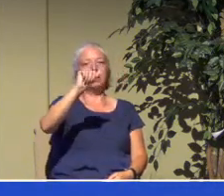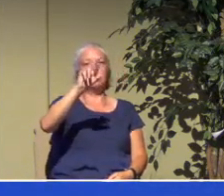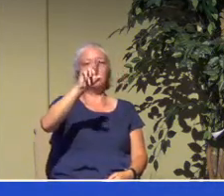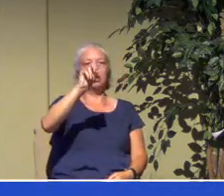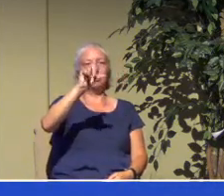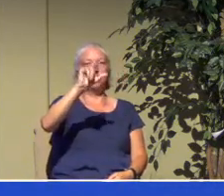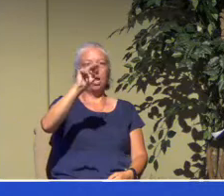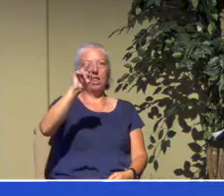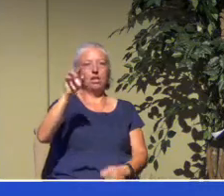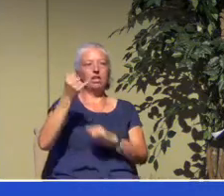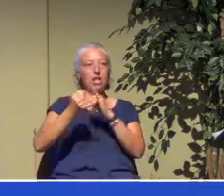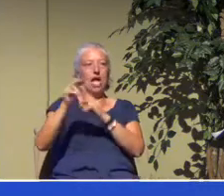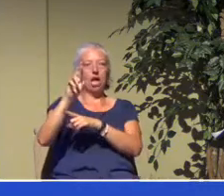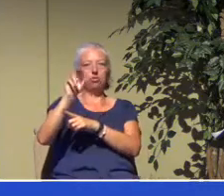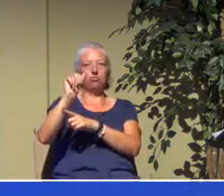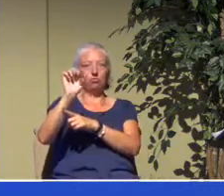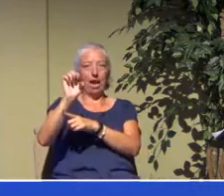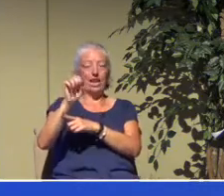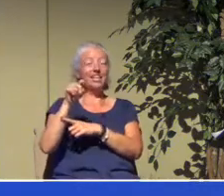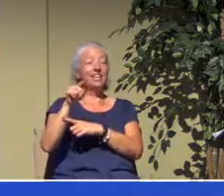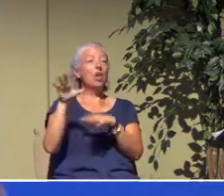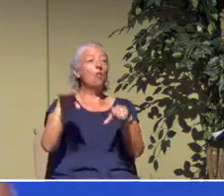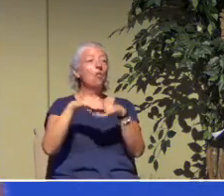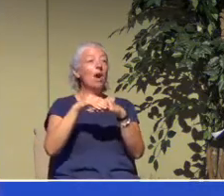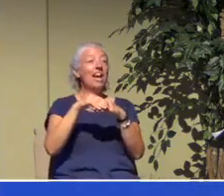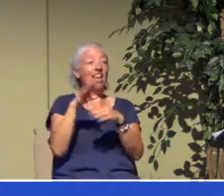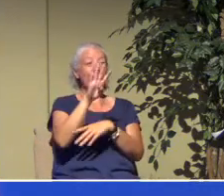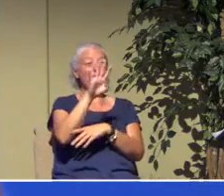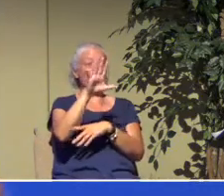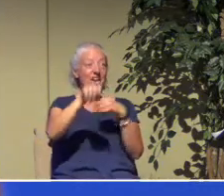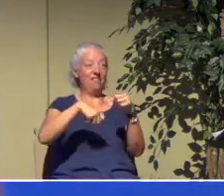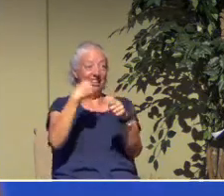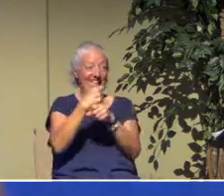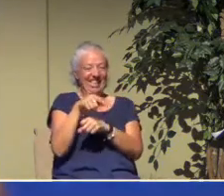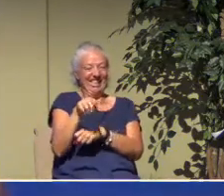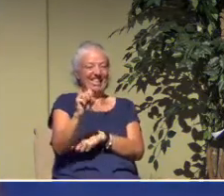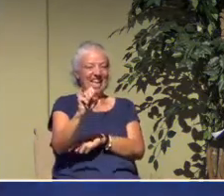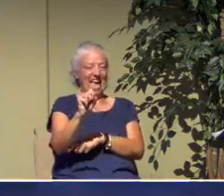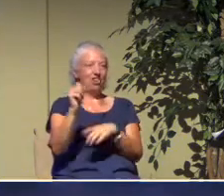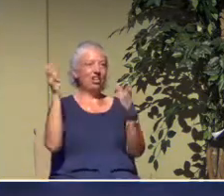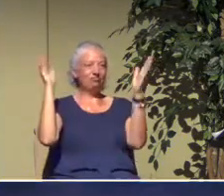45th anniversary on Saturday. So let's give them a round.